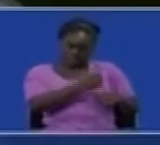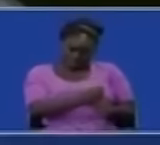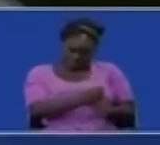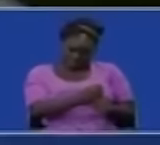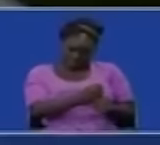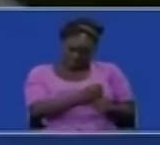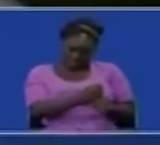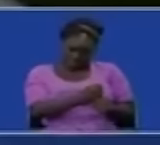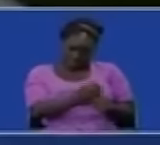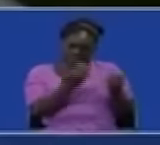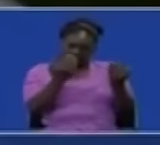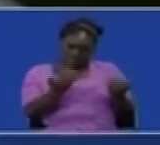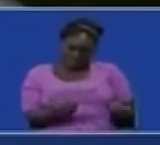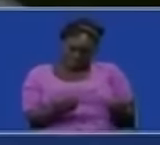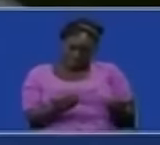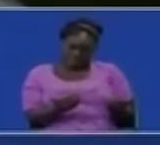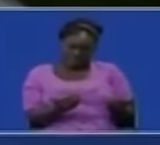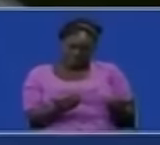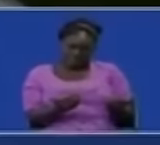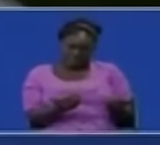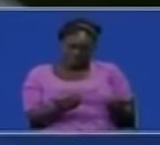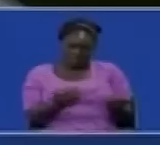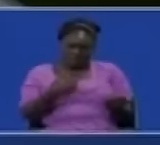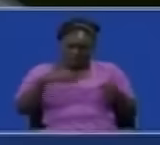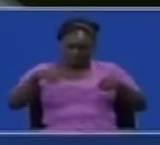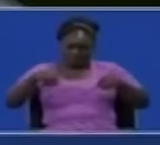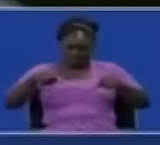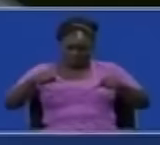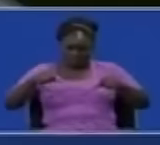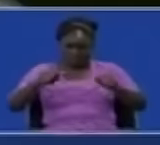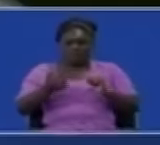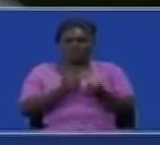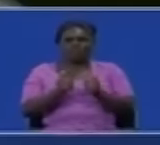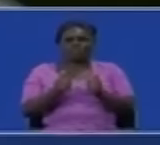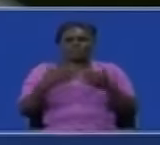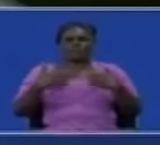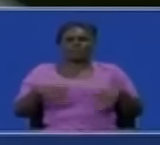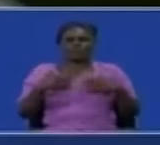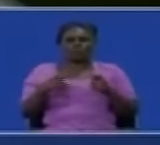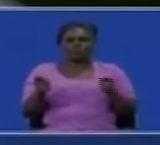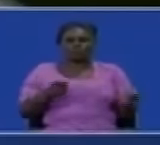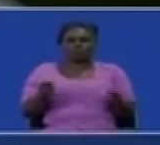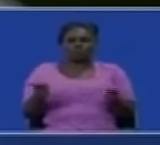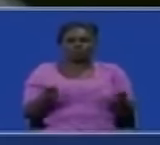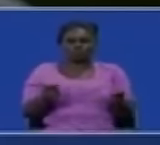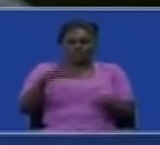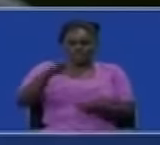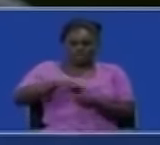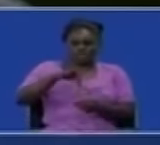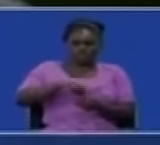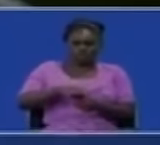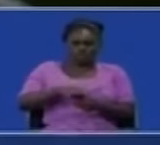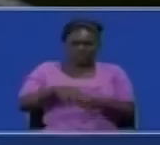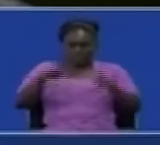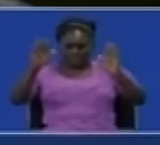this. We need to identify credible and competent people to man the electoral process. It